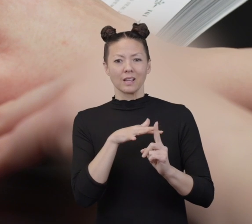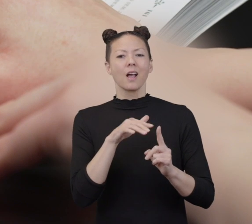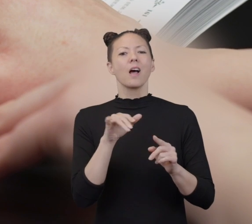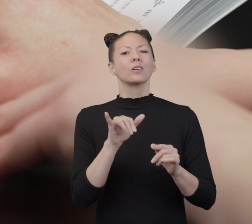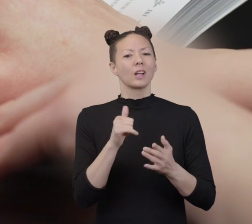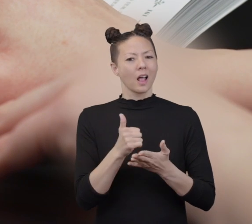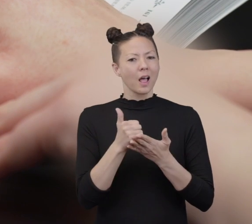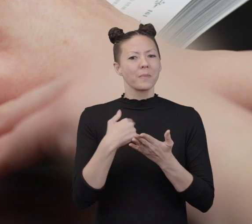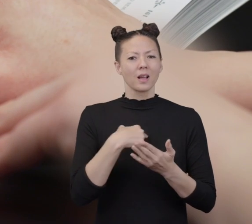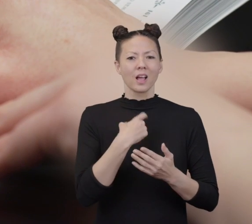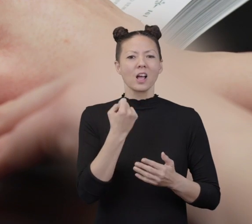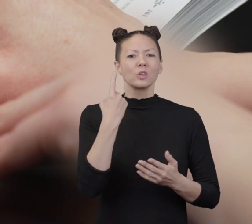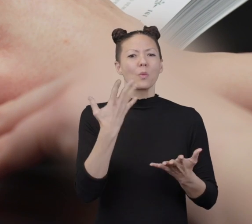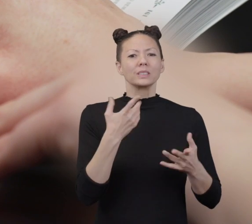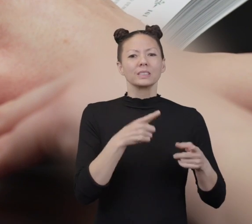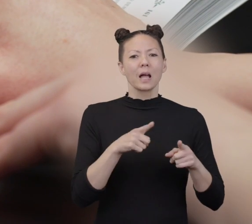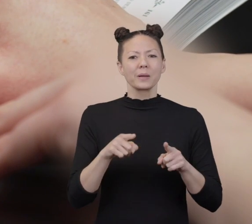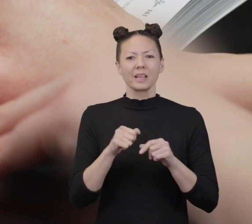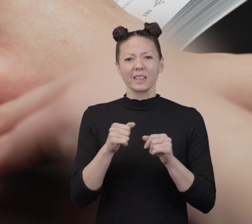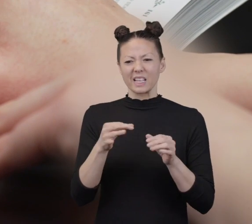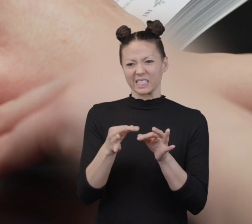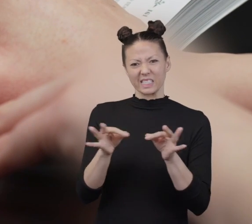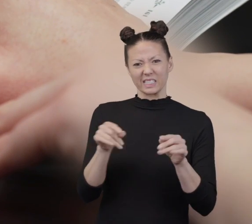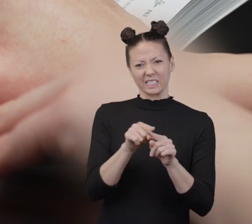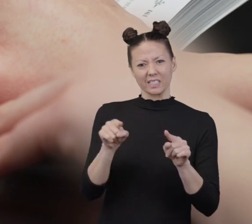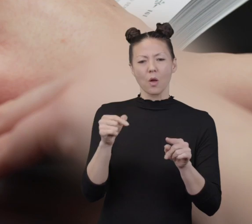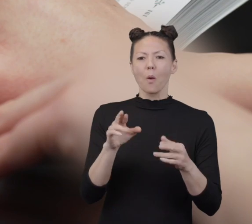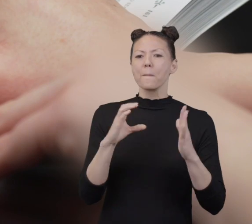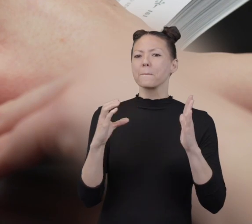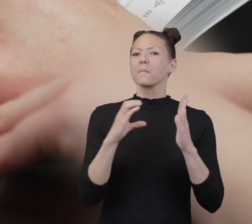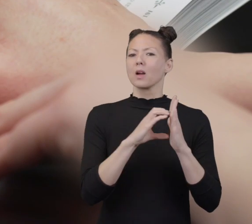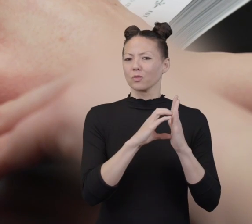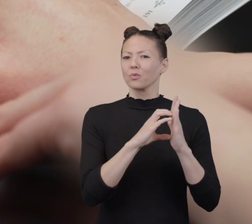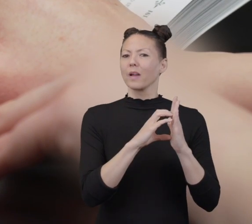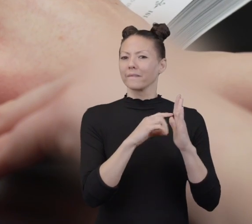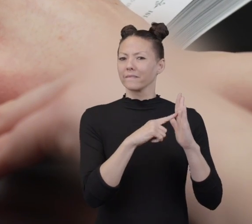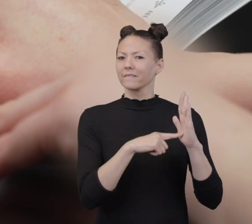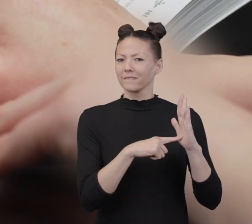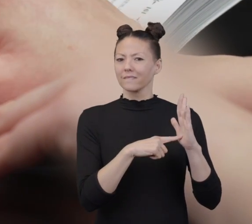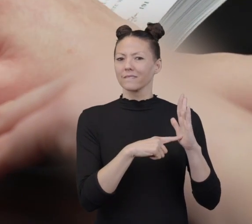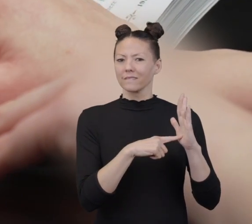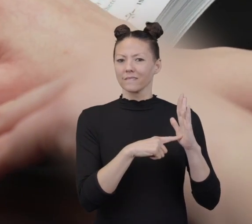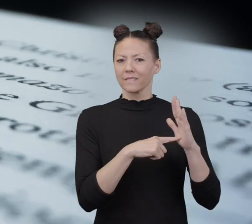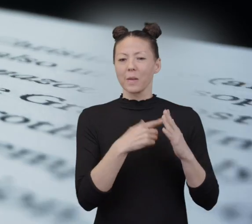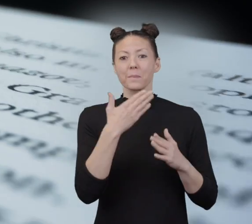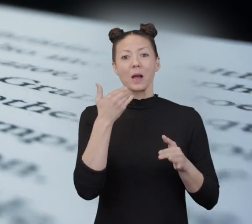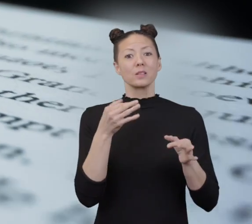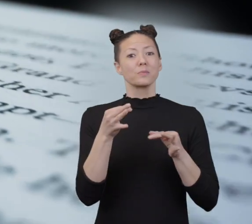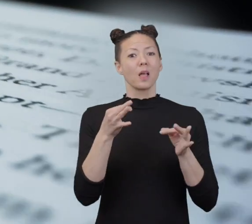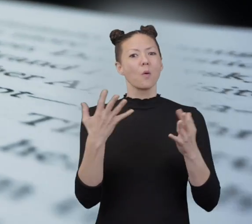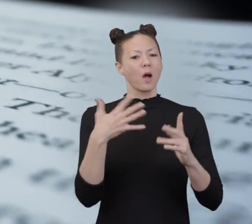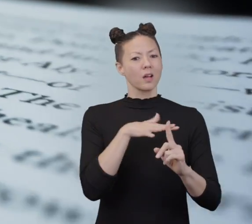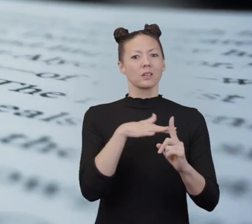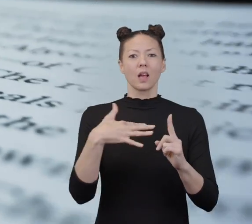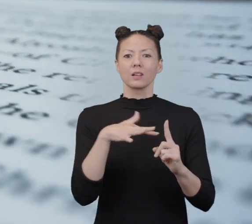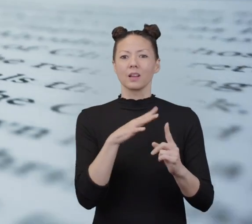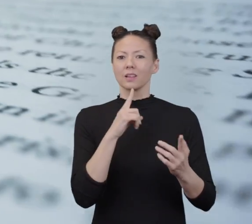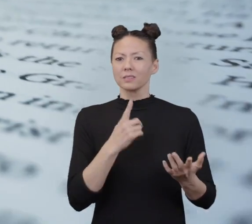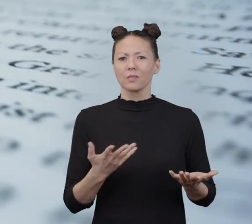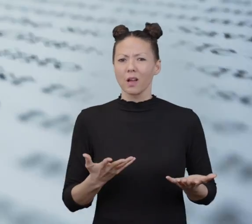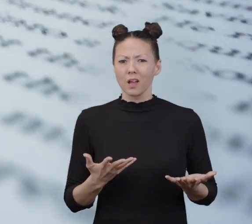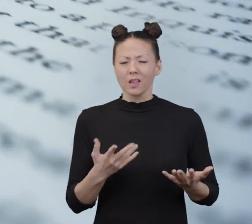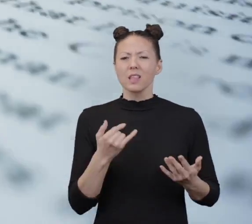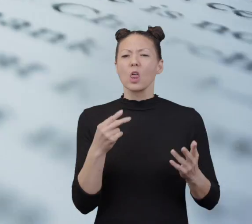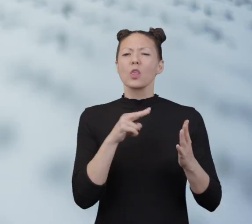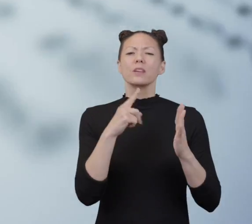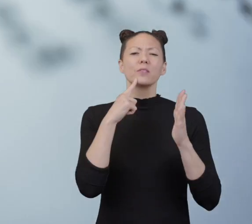can also help us understand what is happening in a sentence or paragraph. To better explain what context